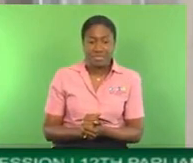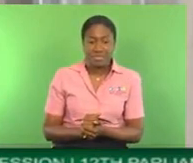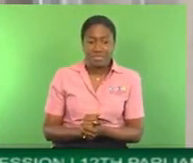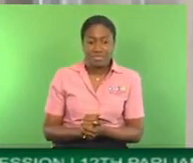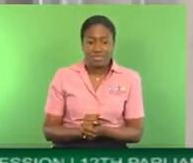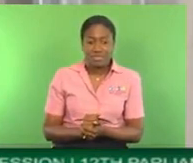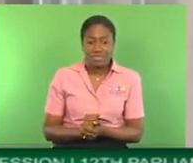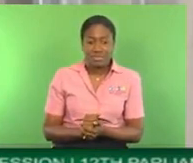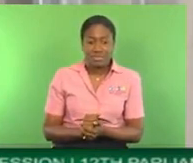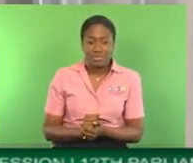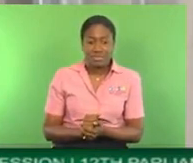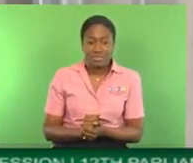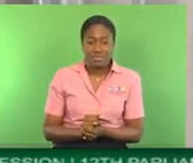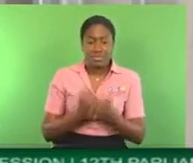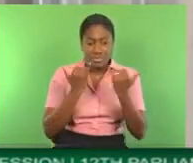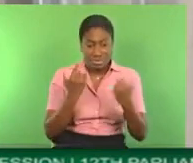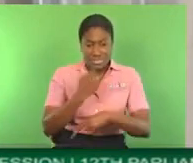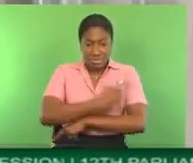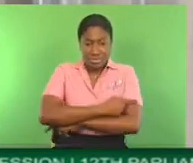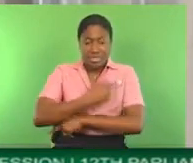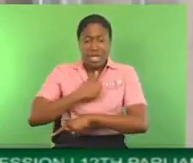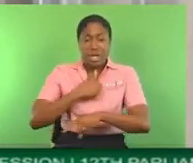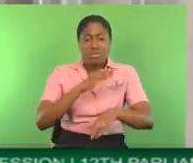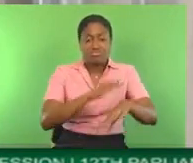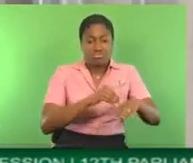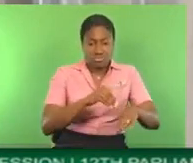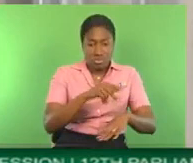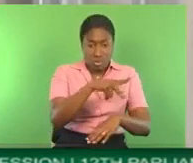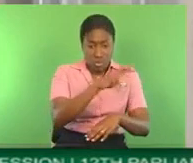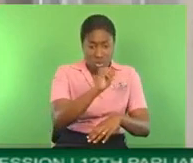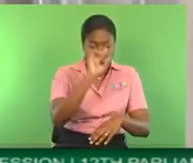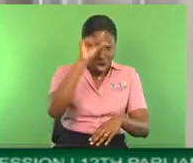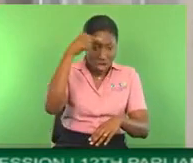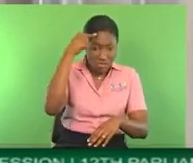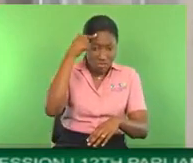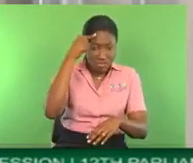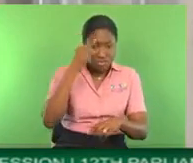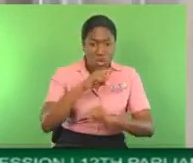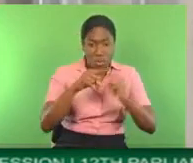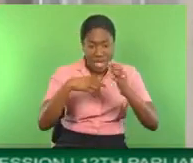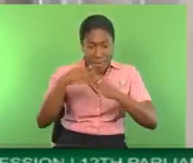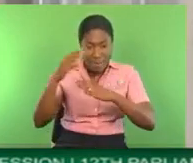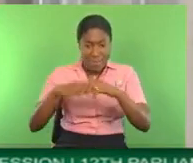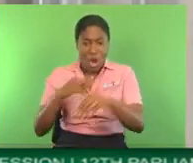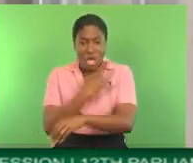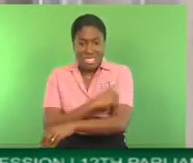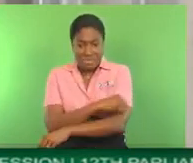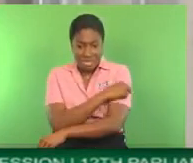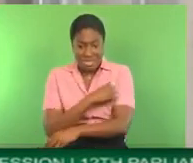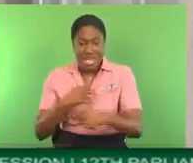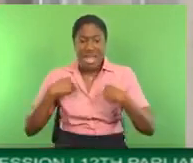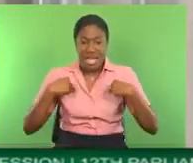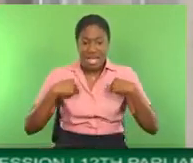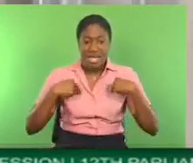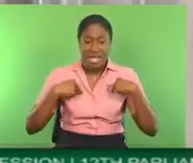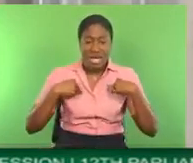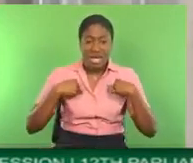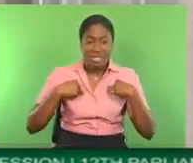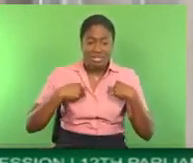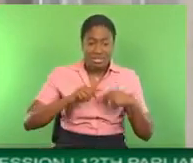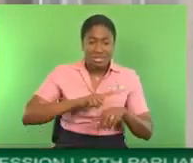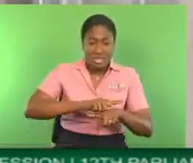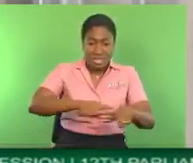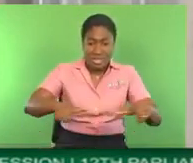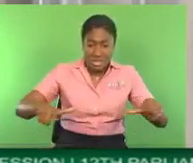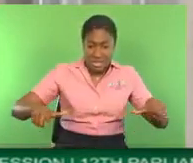I am today calling this government, when they build a hospital, there is land that was earmarked by the partnership